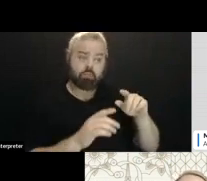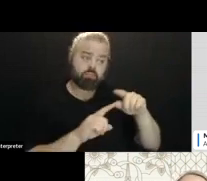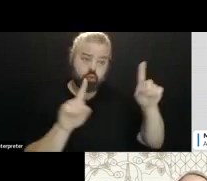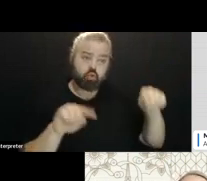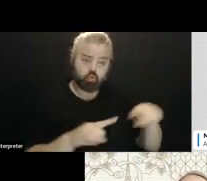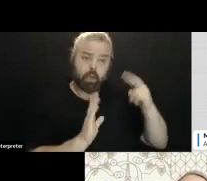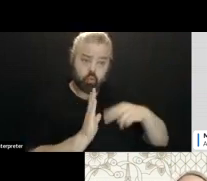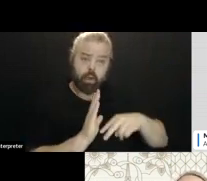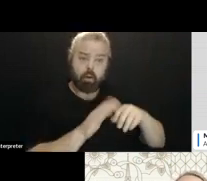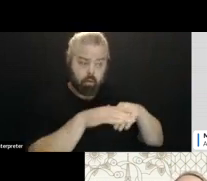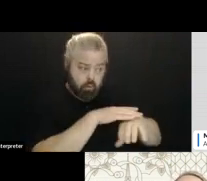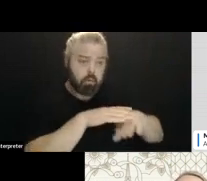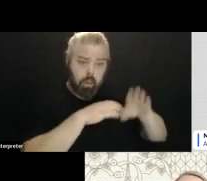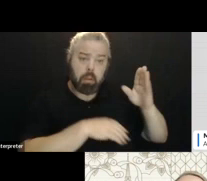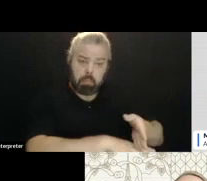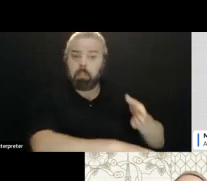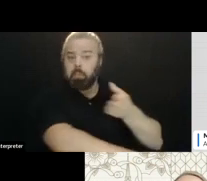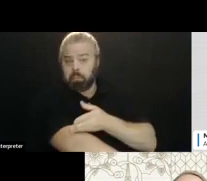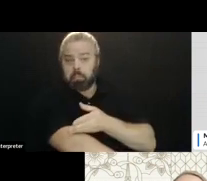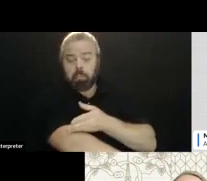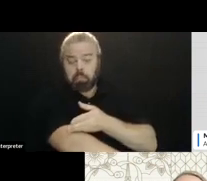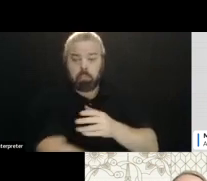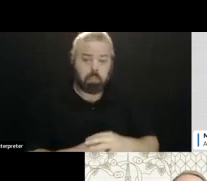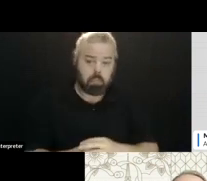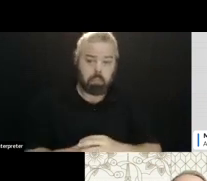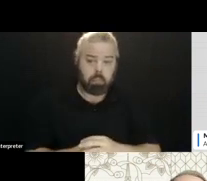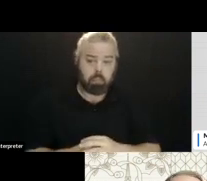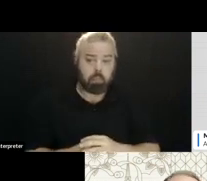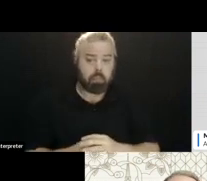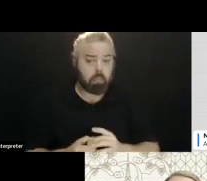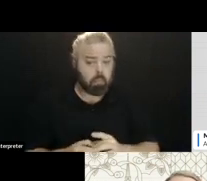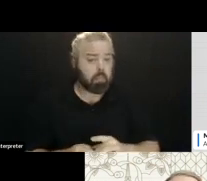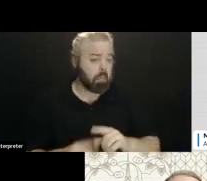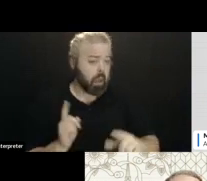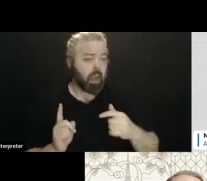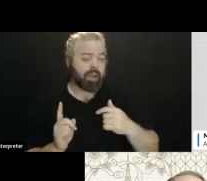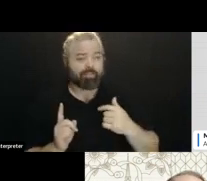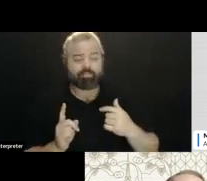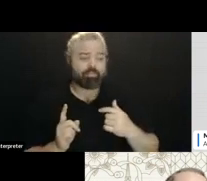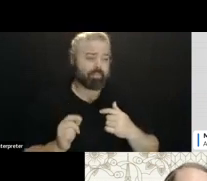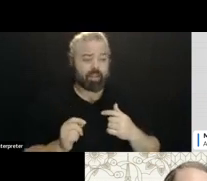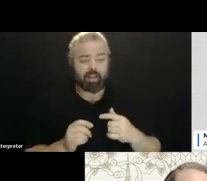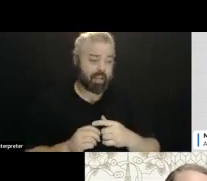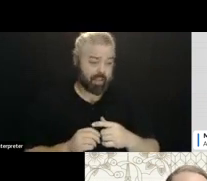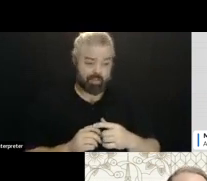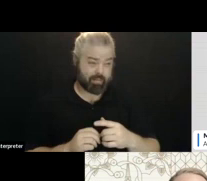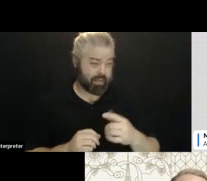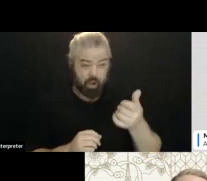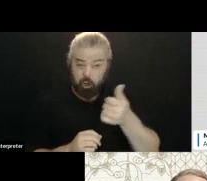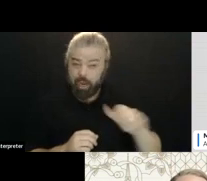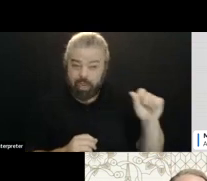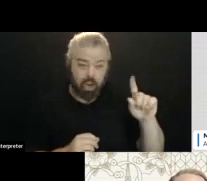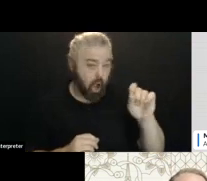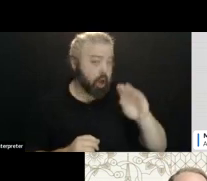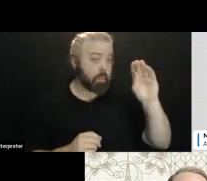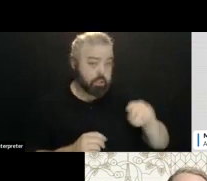tools. I find it hard to find one that gets it like 100%. Like we're still